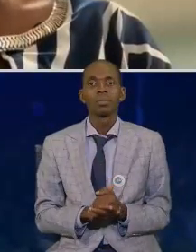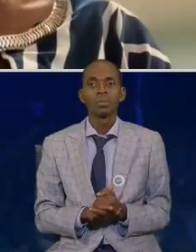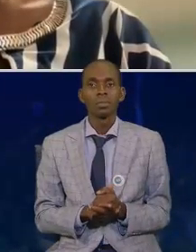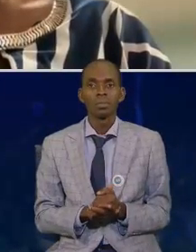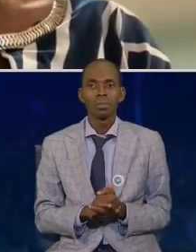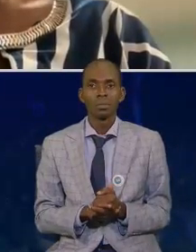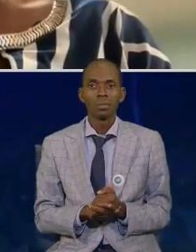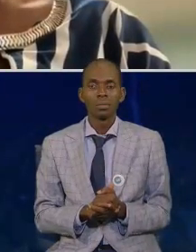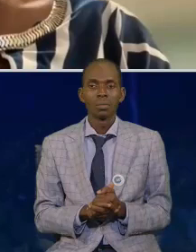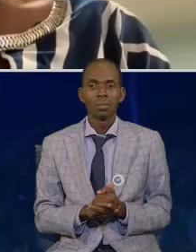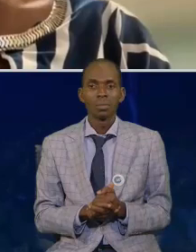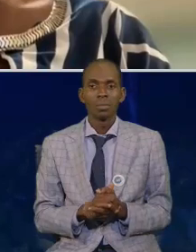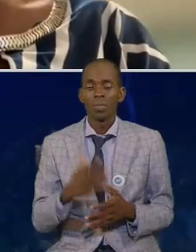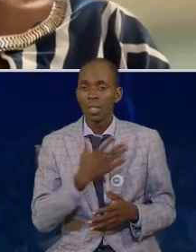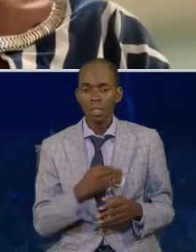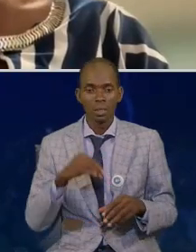And then